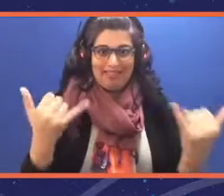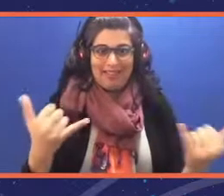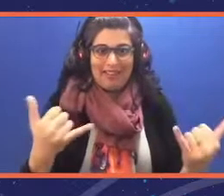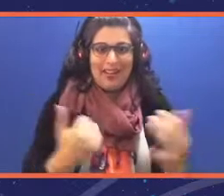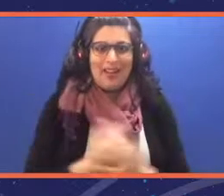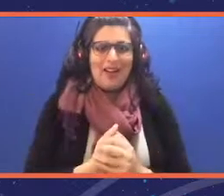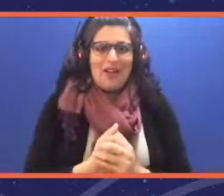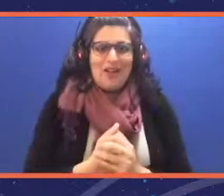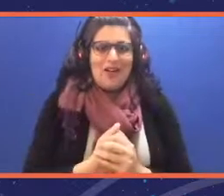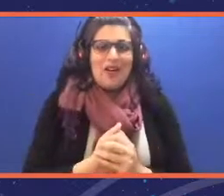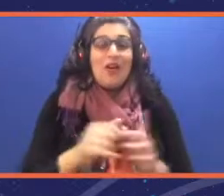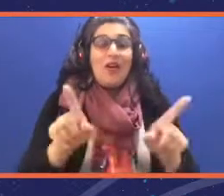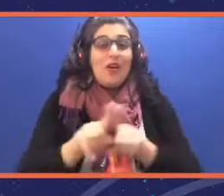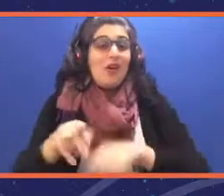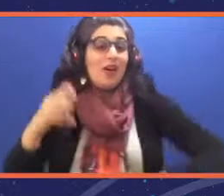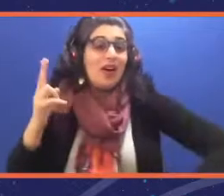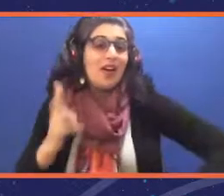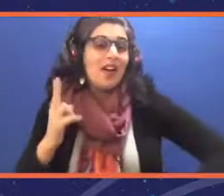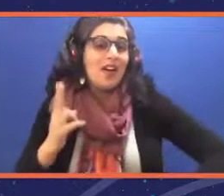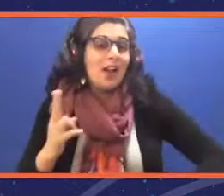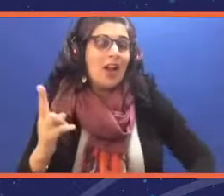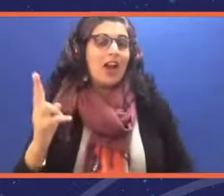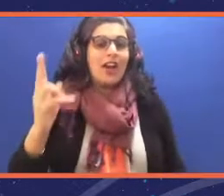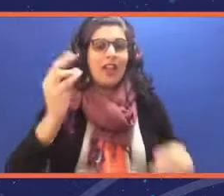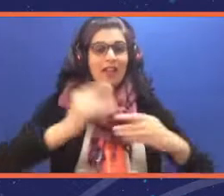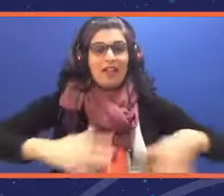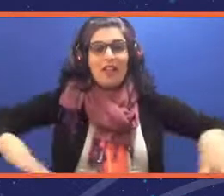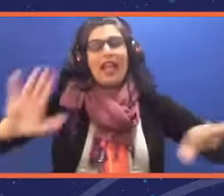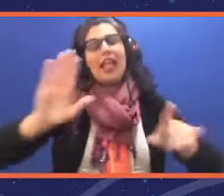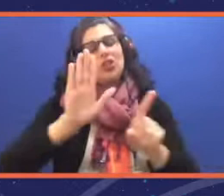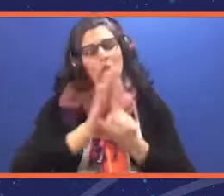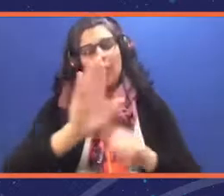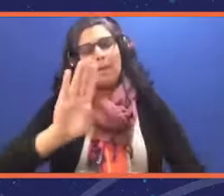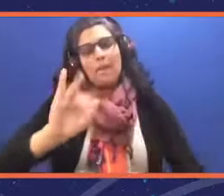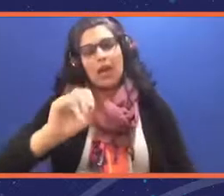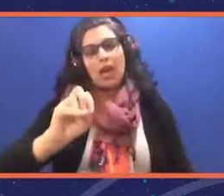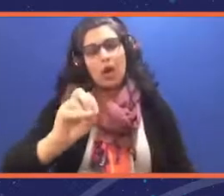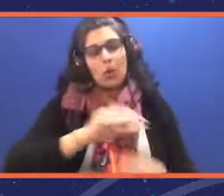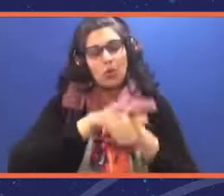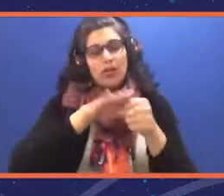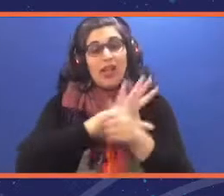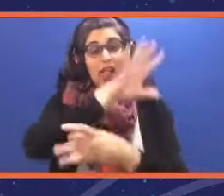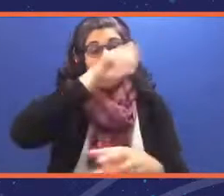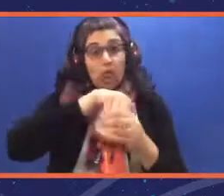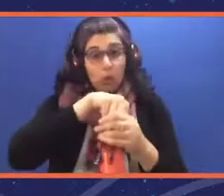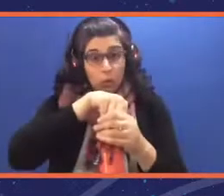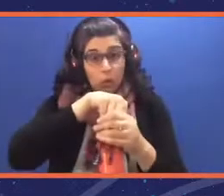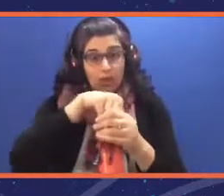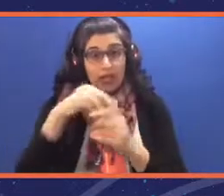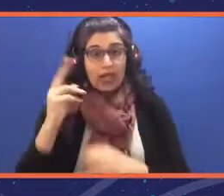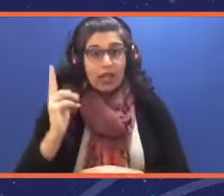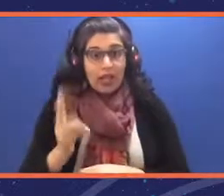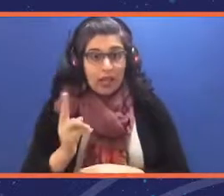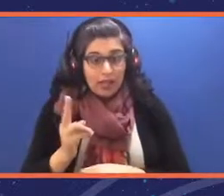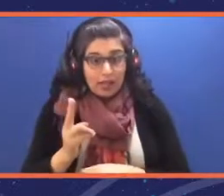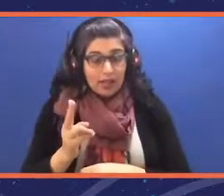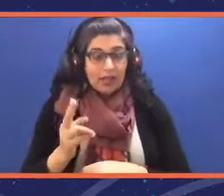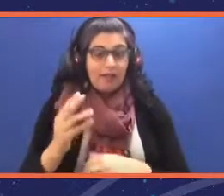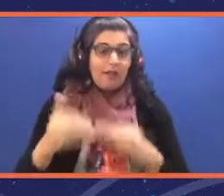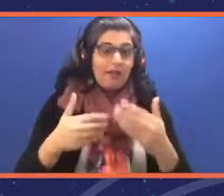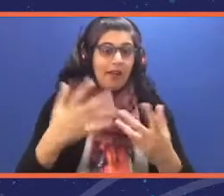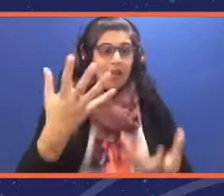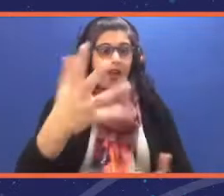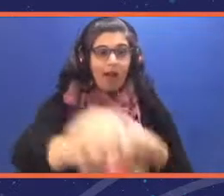as well as the histories of those lands and your bioregion, right? Including the history and process of